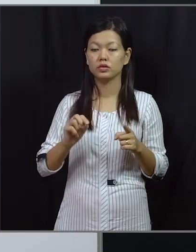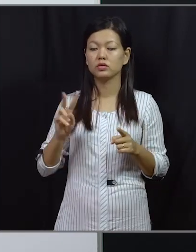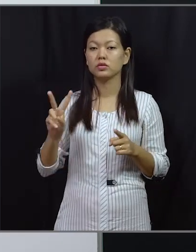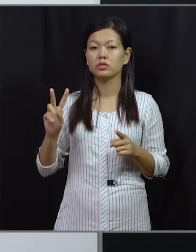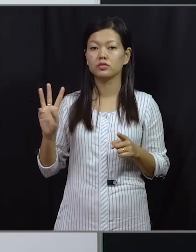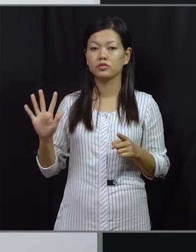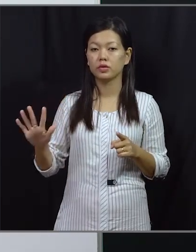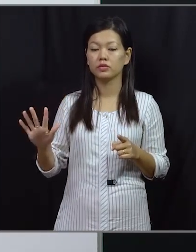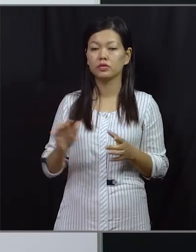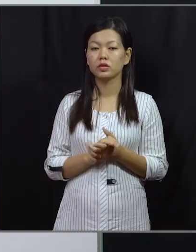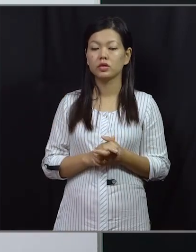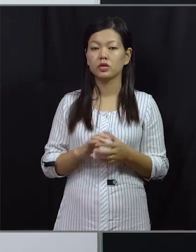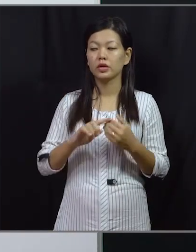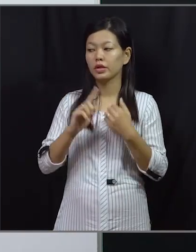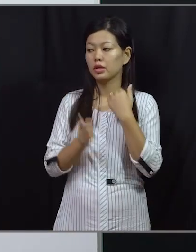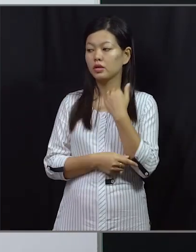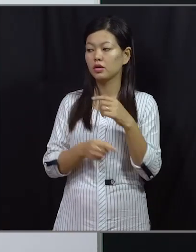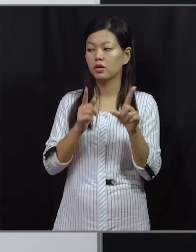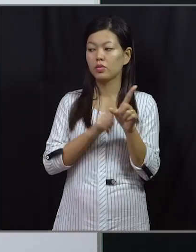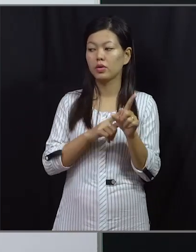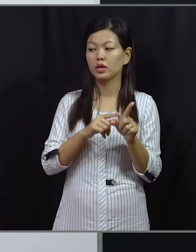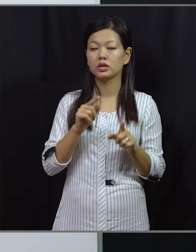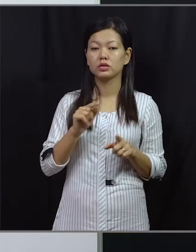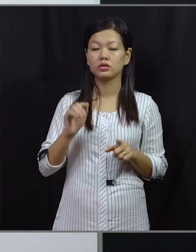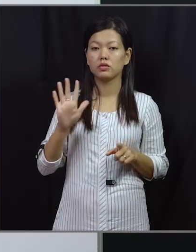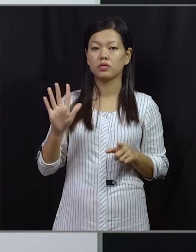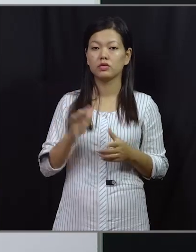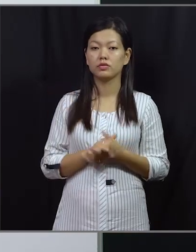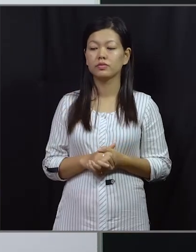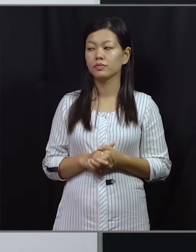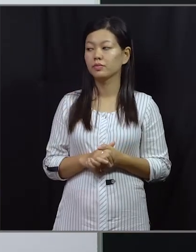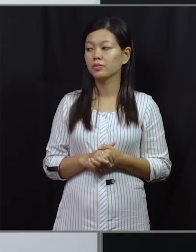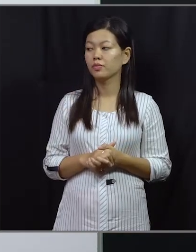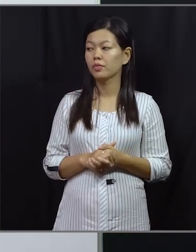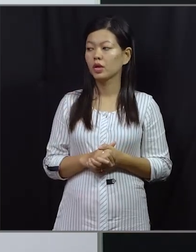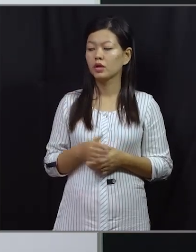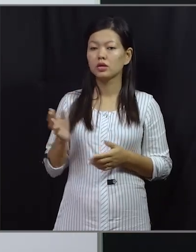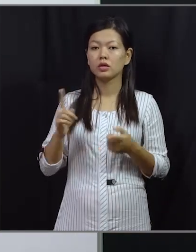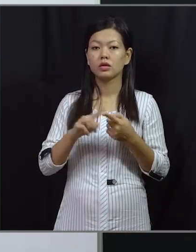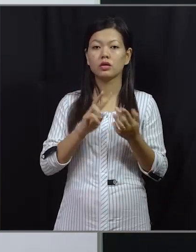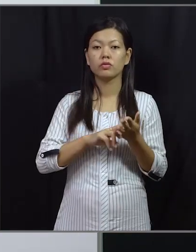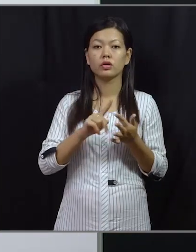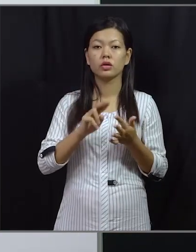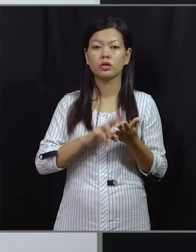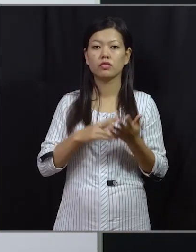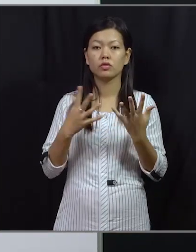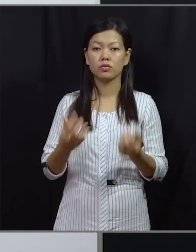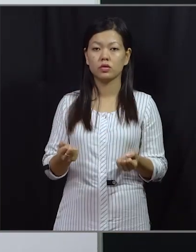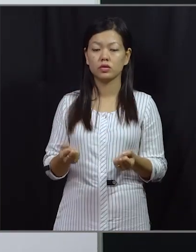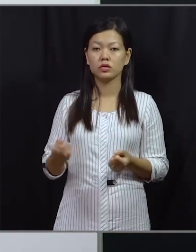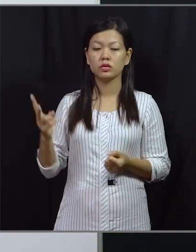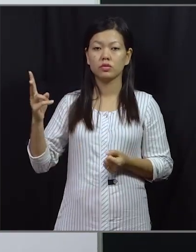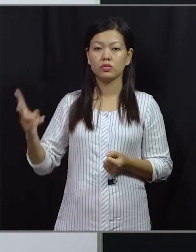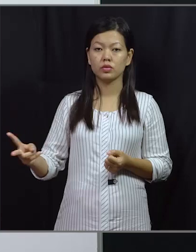minus 5, right? But here, what do we need? It should be an even number. What are we getting? Both are